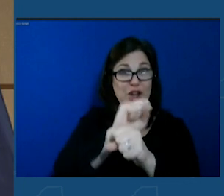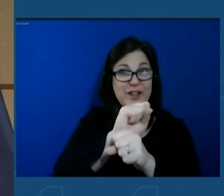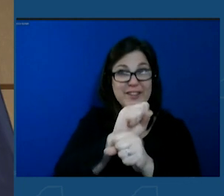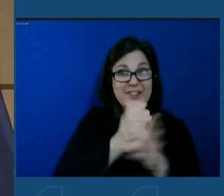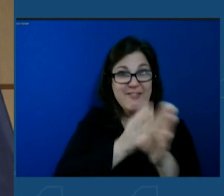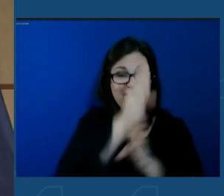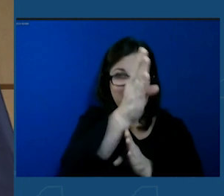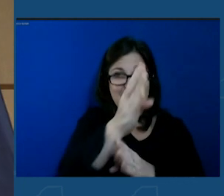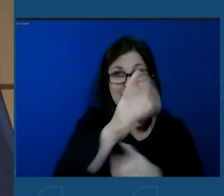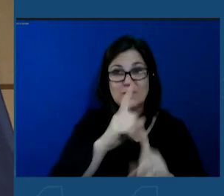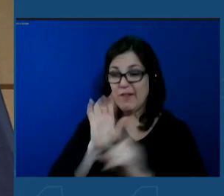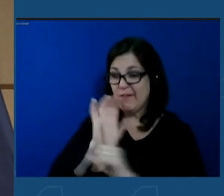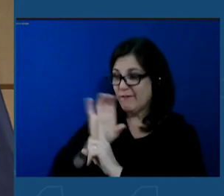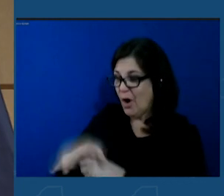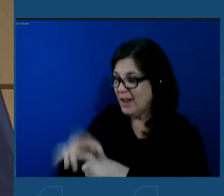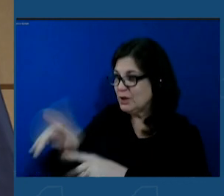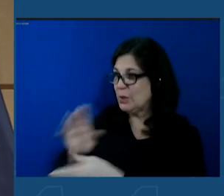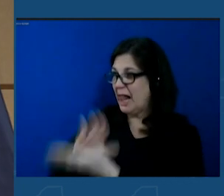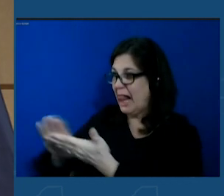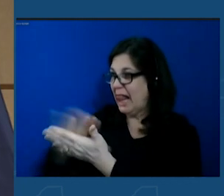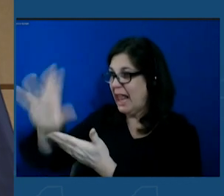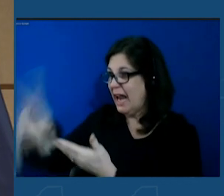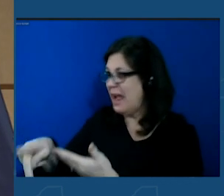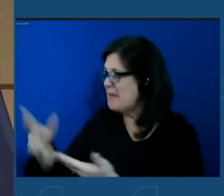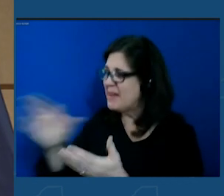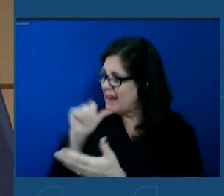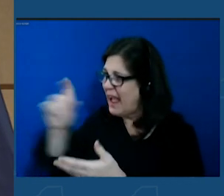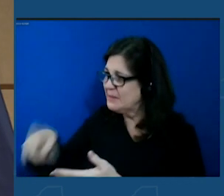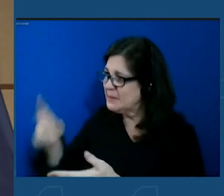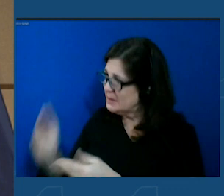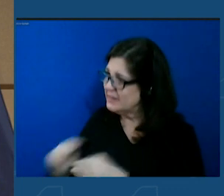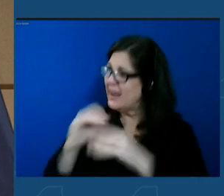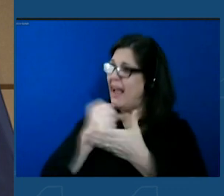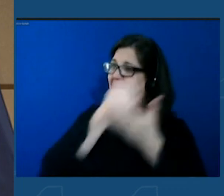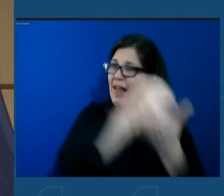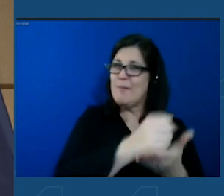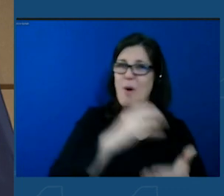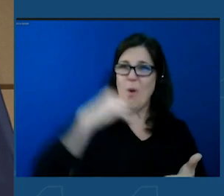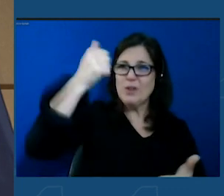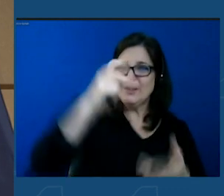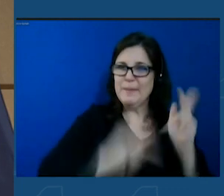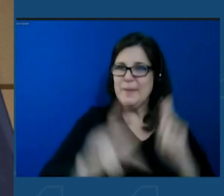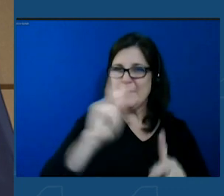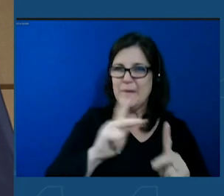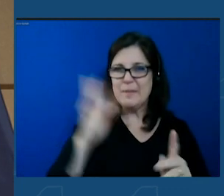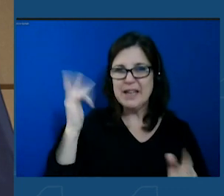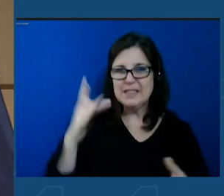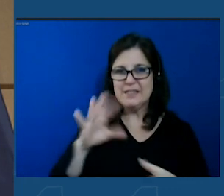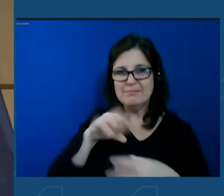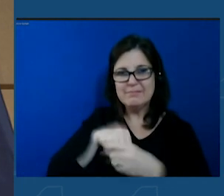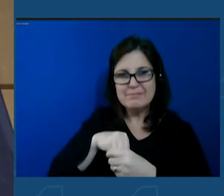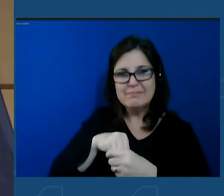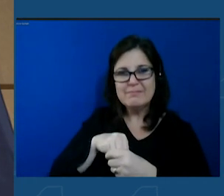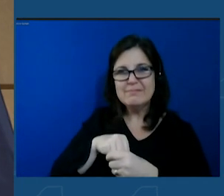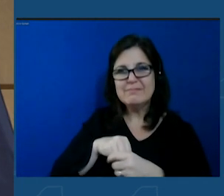up somewhere, they can help older people, and it would come from their heart because they would want to do that.